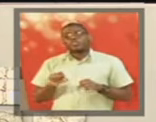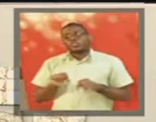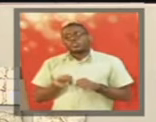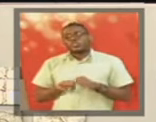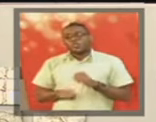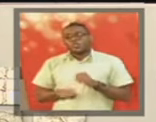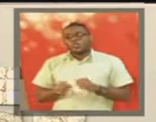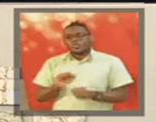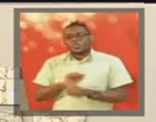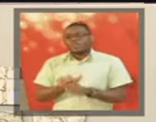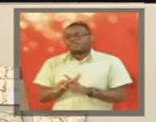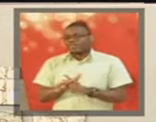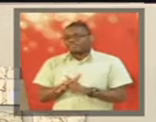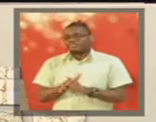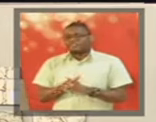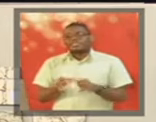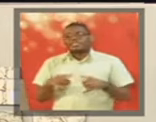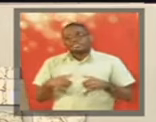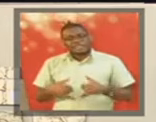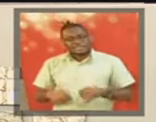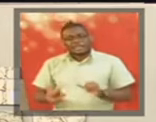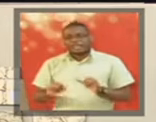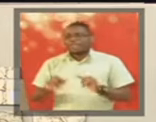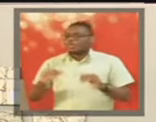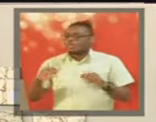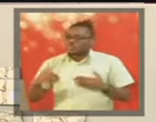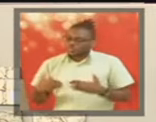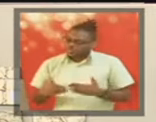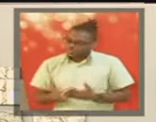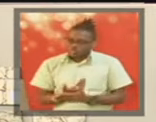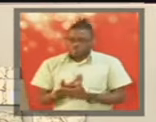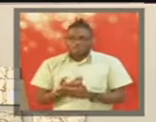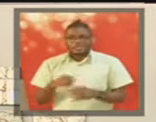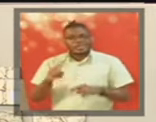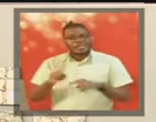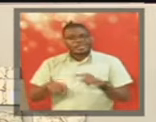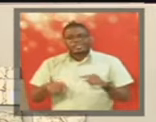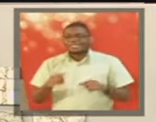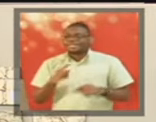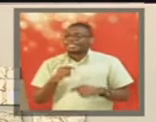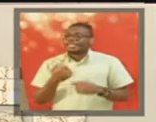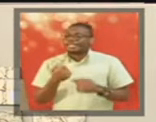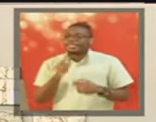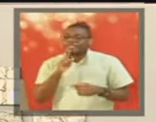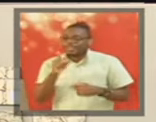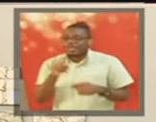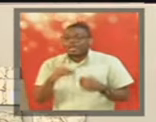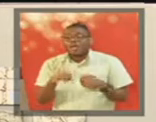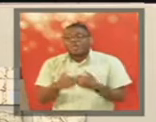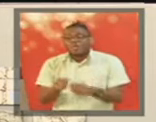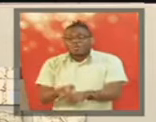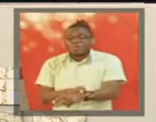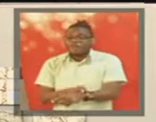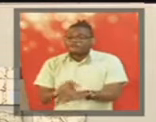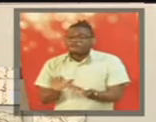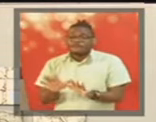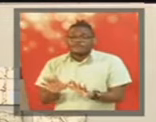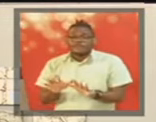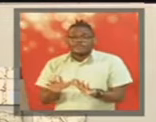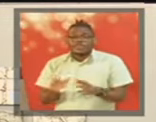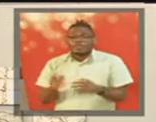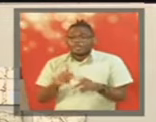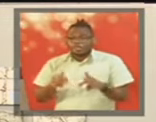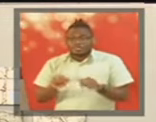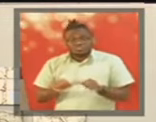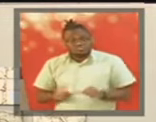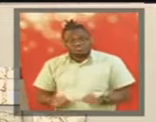year. So it's very difficult to say exactly how long symptoms will persist, but we are noticing that people's symptoms are